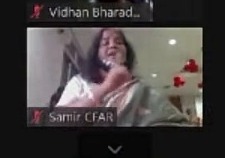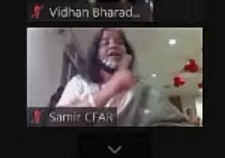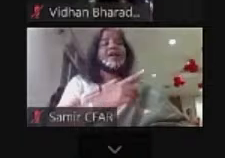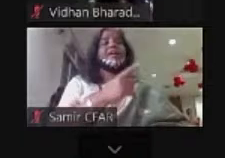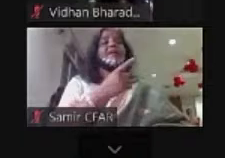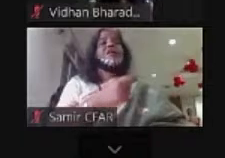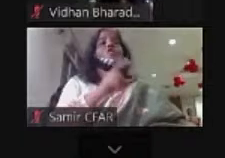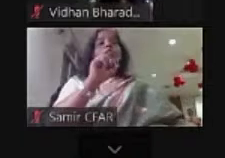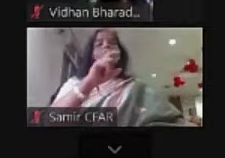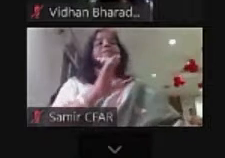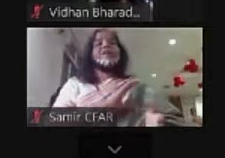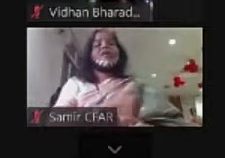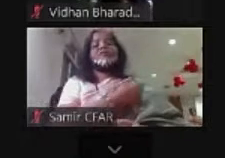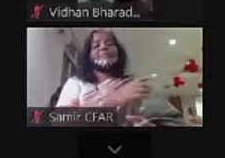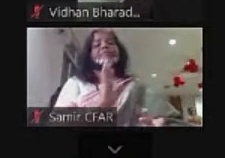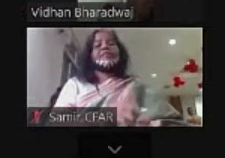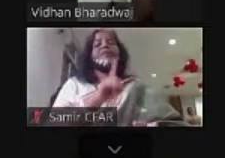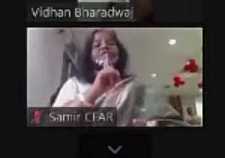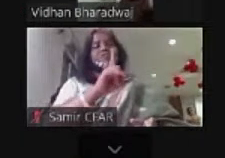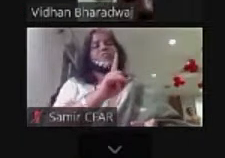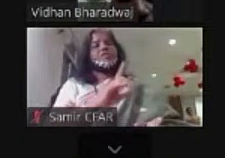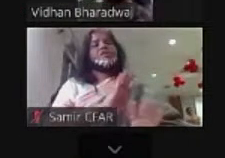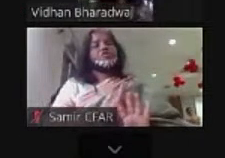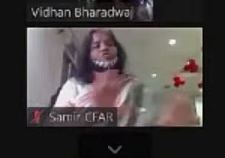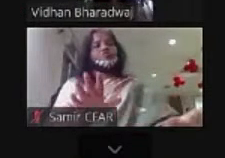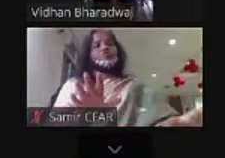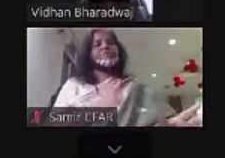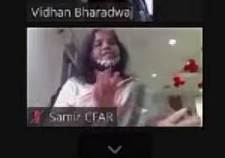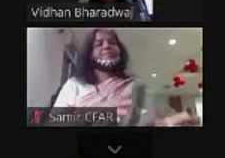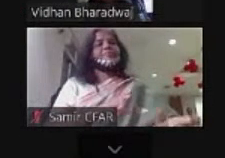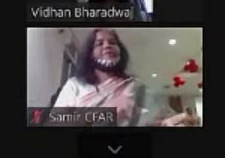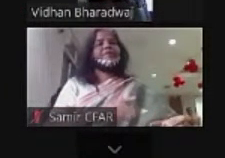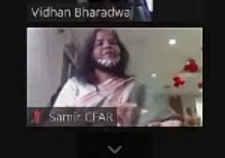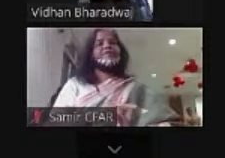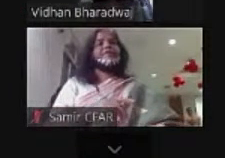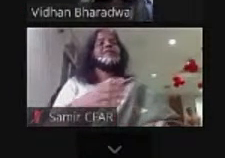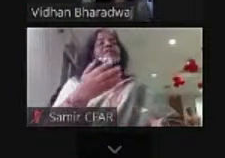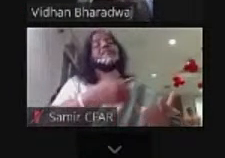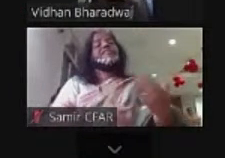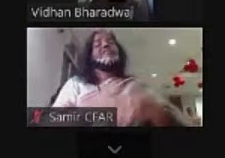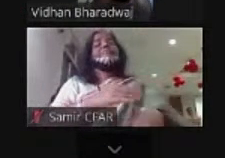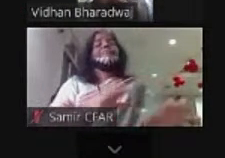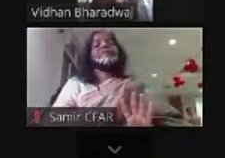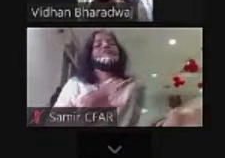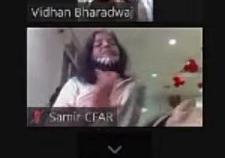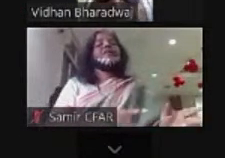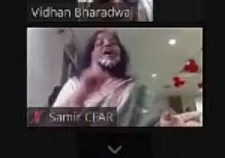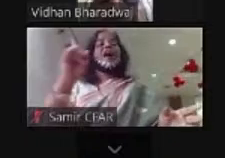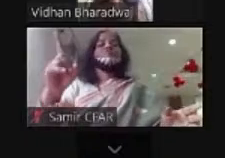COVID hospitals which deal with the needs of people with disabilities.